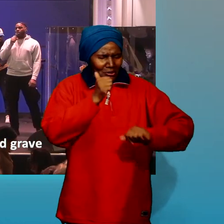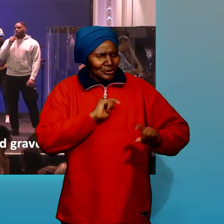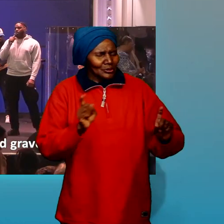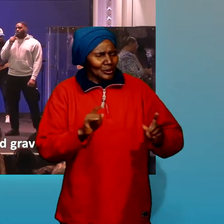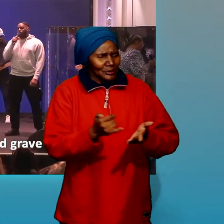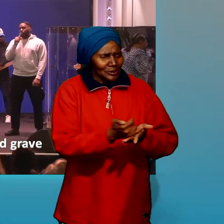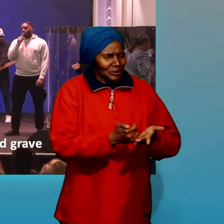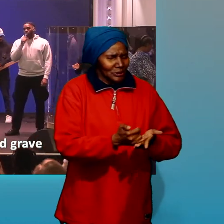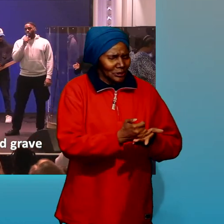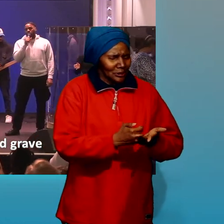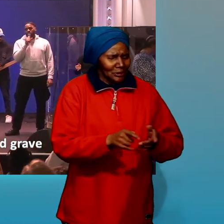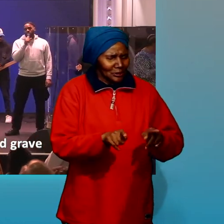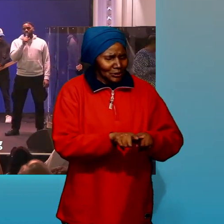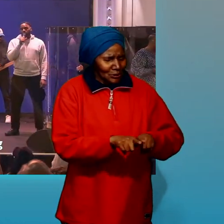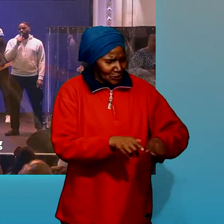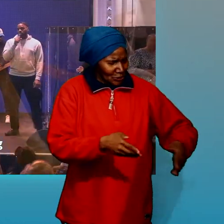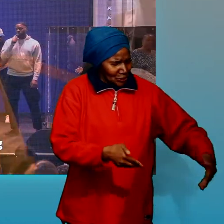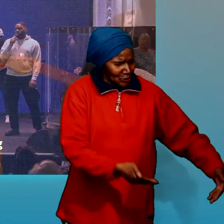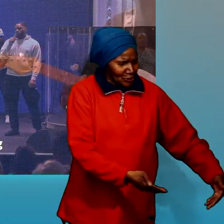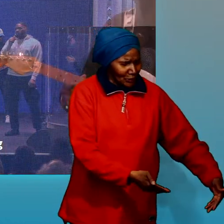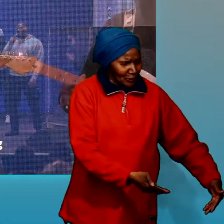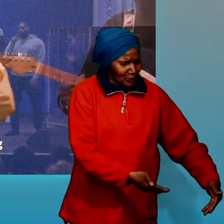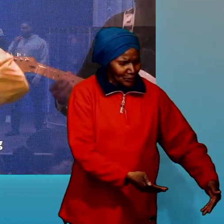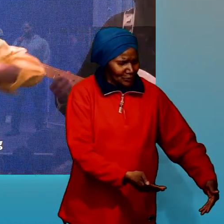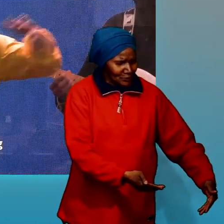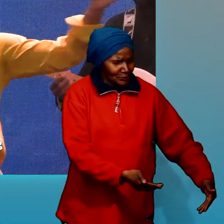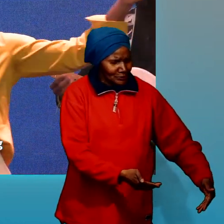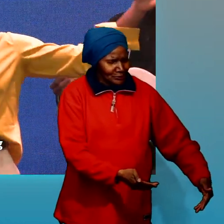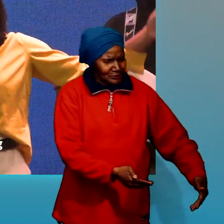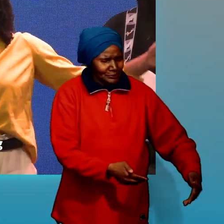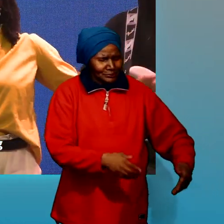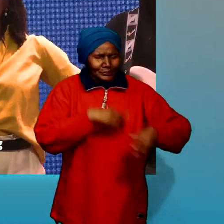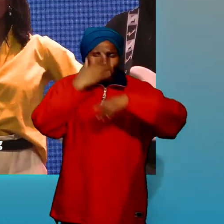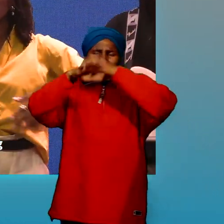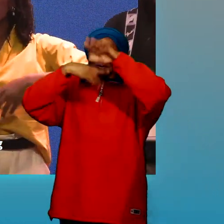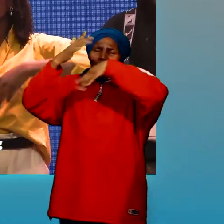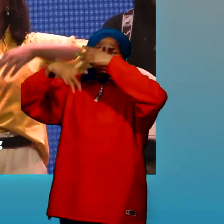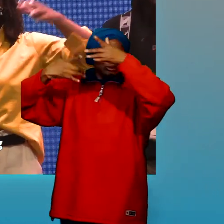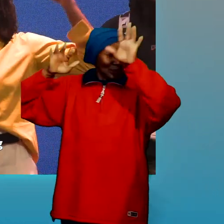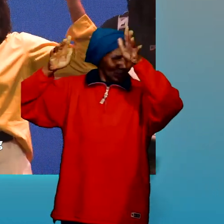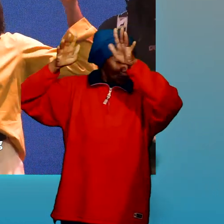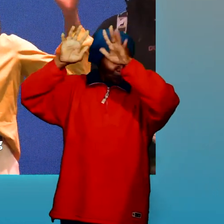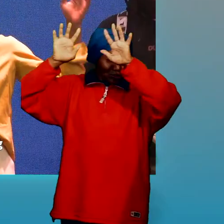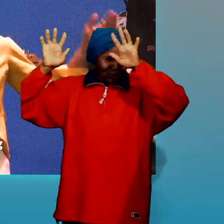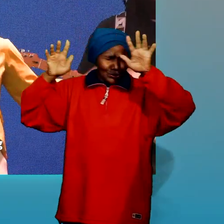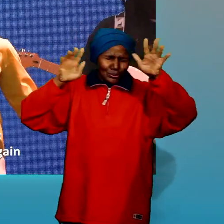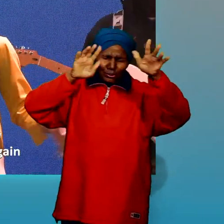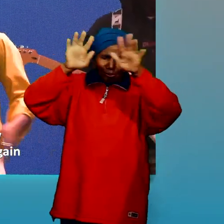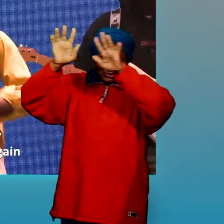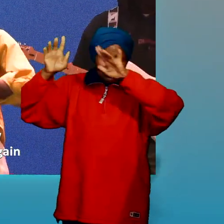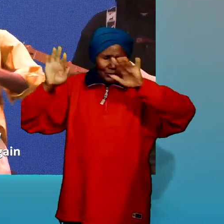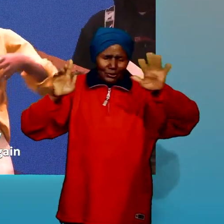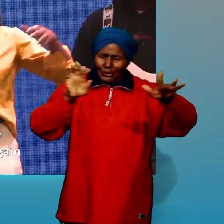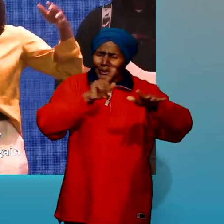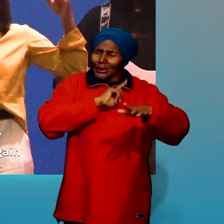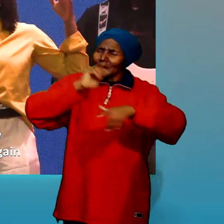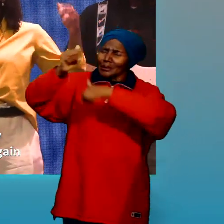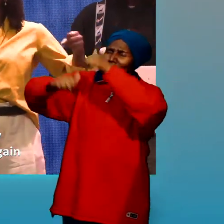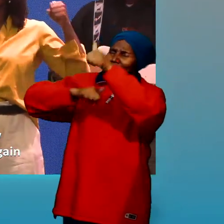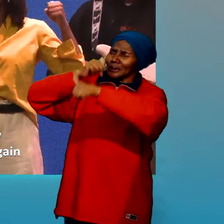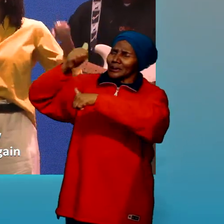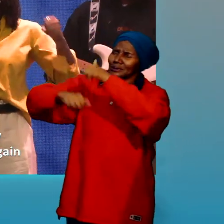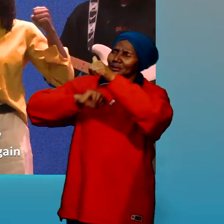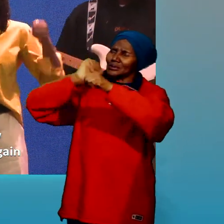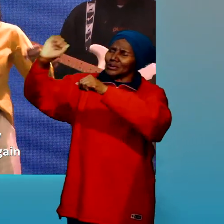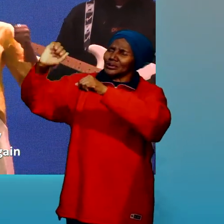sin and grave. The heavens are roaring. The praise of